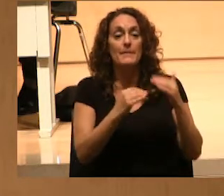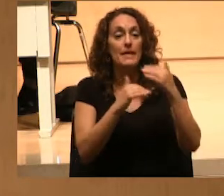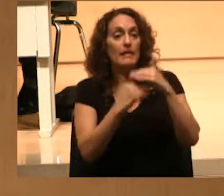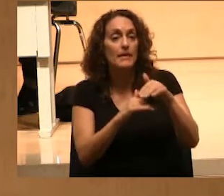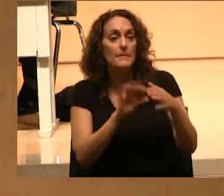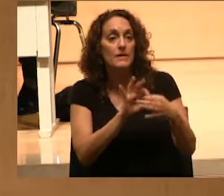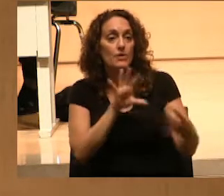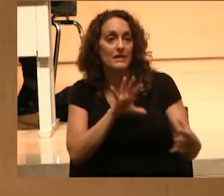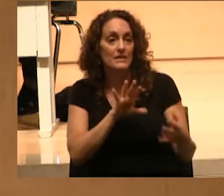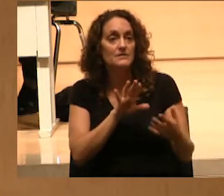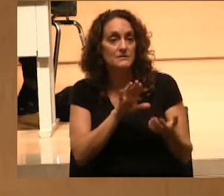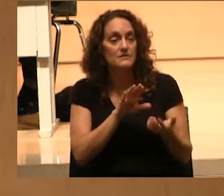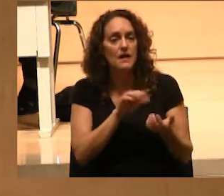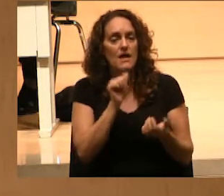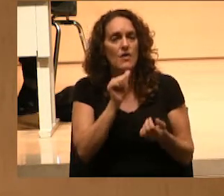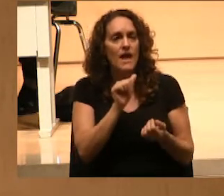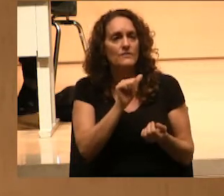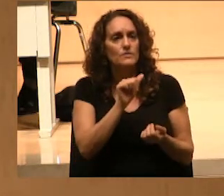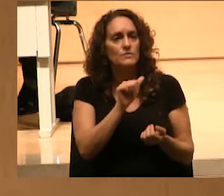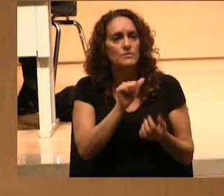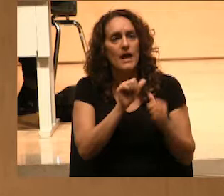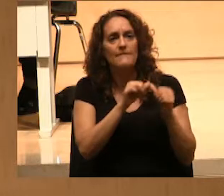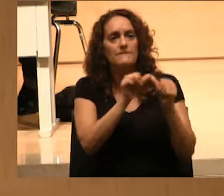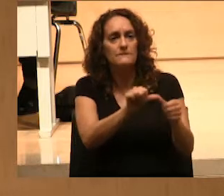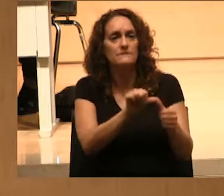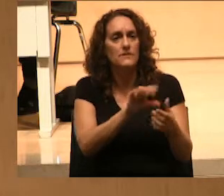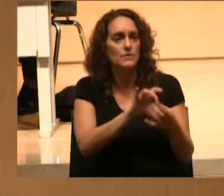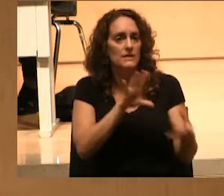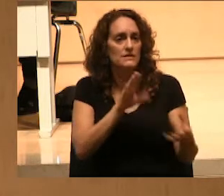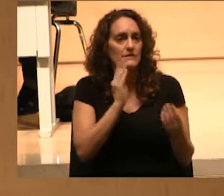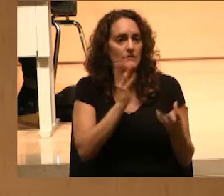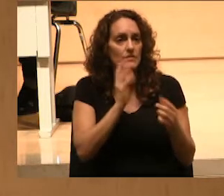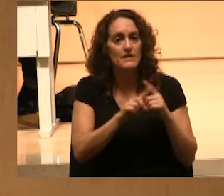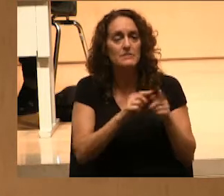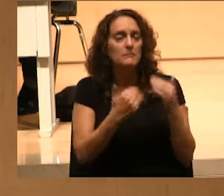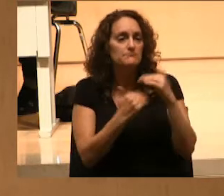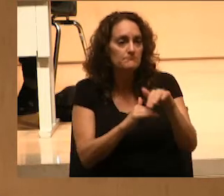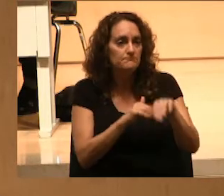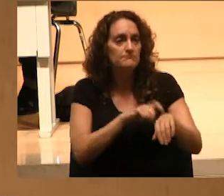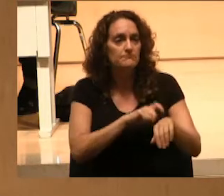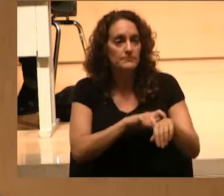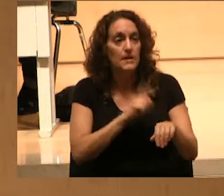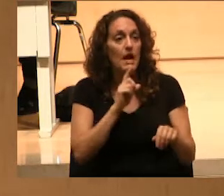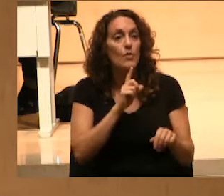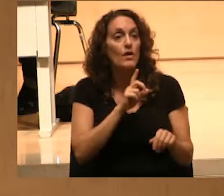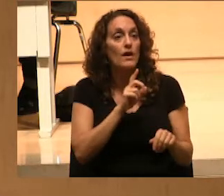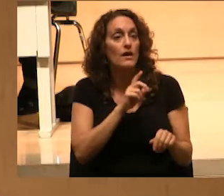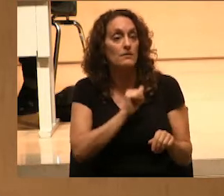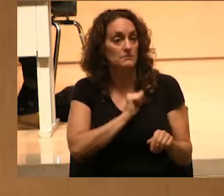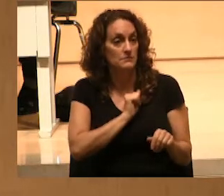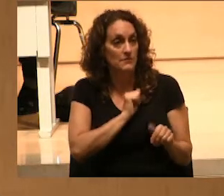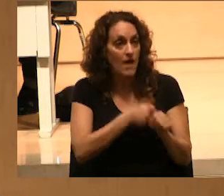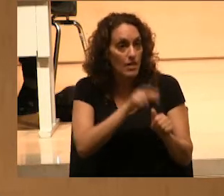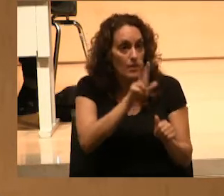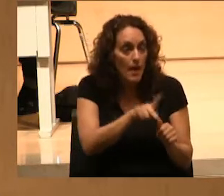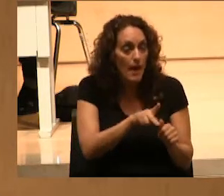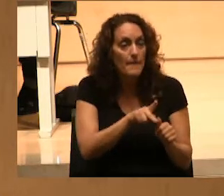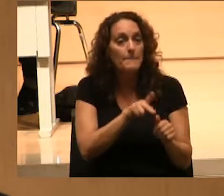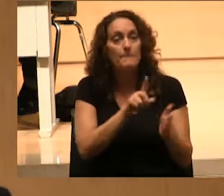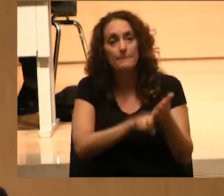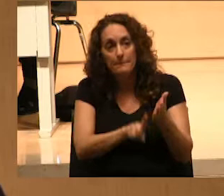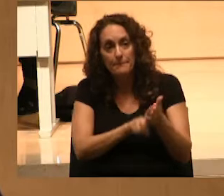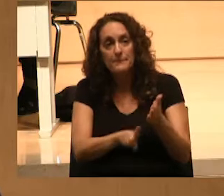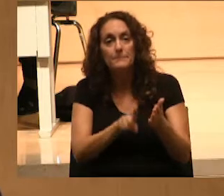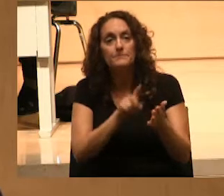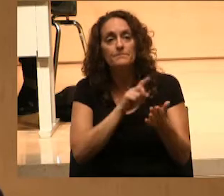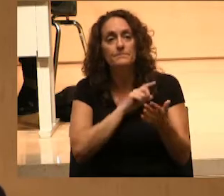to, give a lot of information, but if they give me permission to, then I will personally follow up and see. It's actually